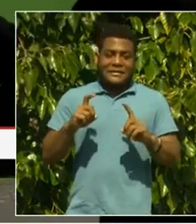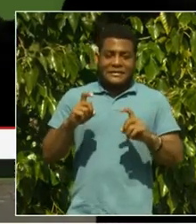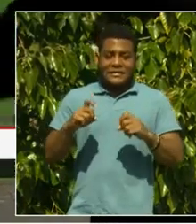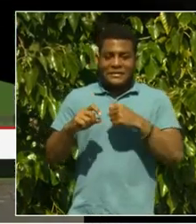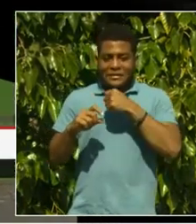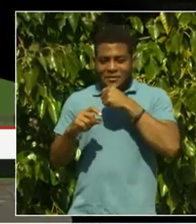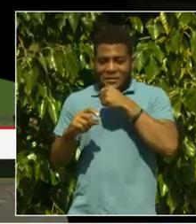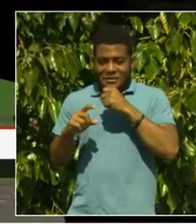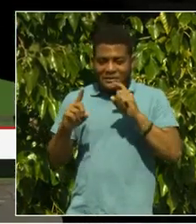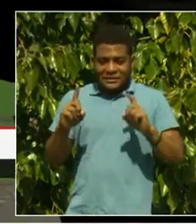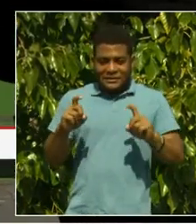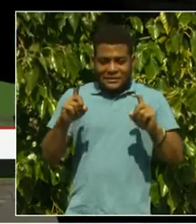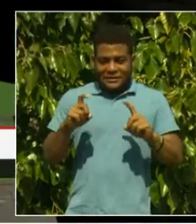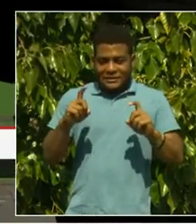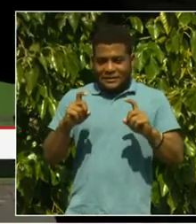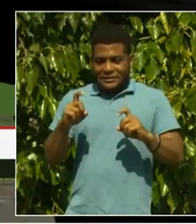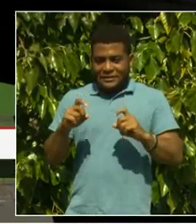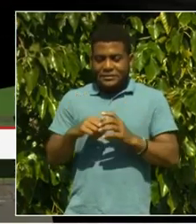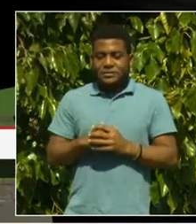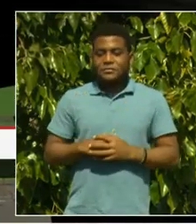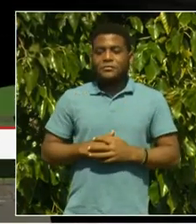Test test 1 2.